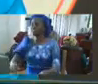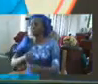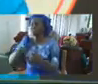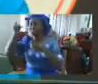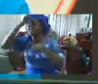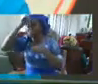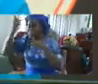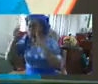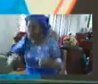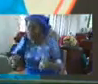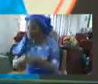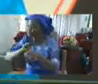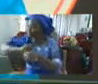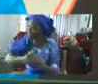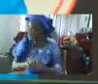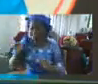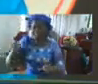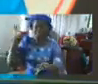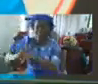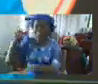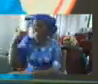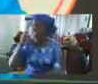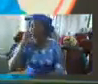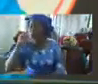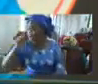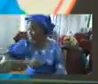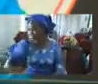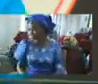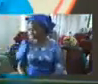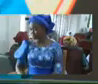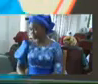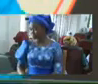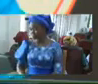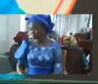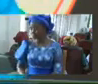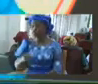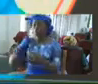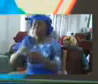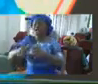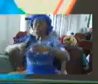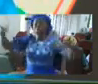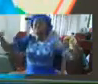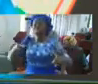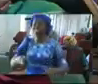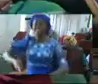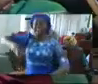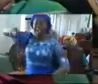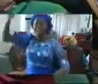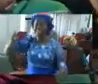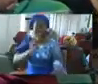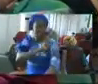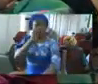imagine? Prime Minister of Great Britain, President, the High and Mighty.